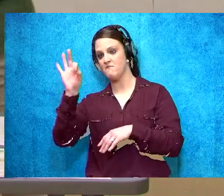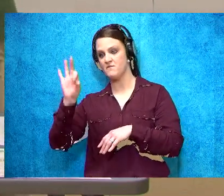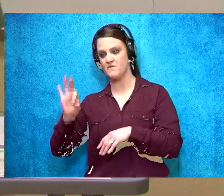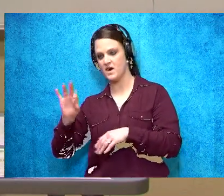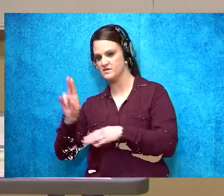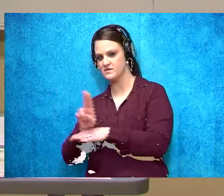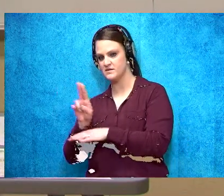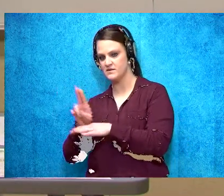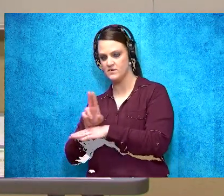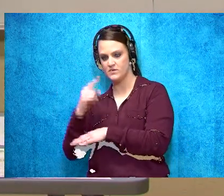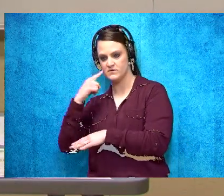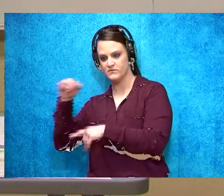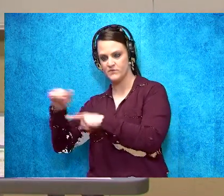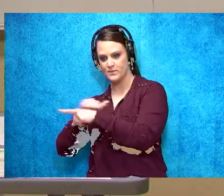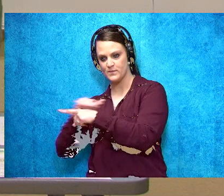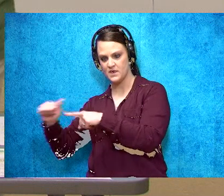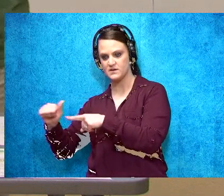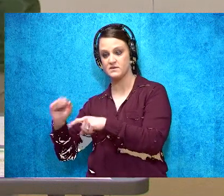for practice.